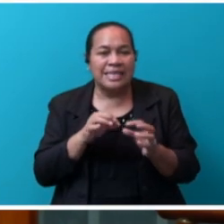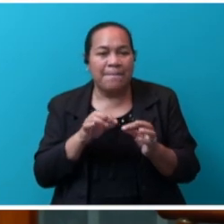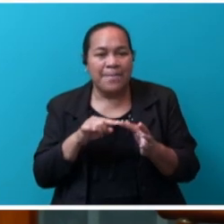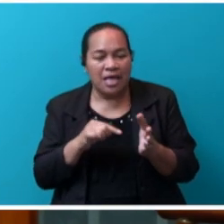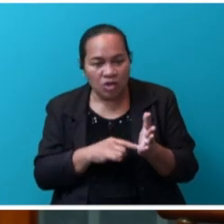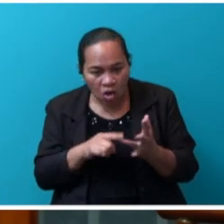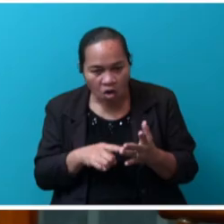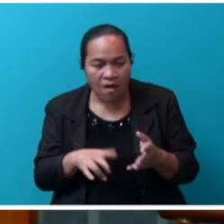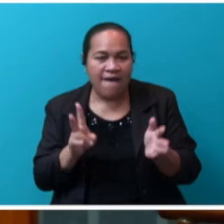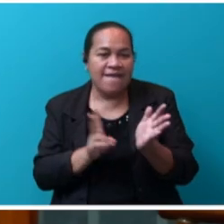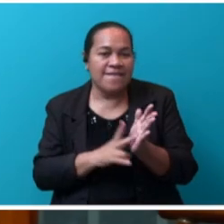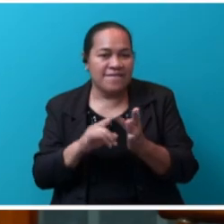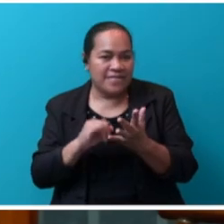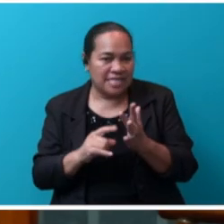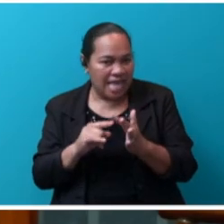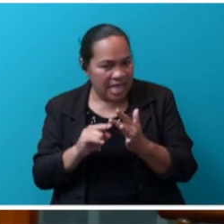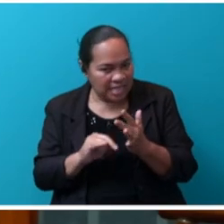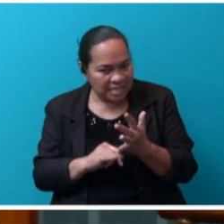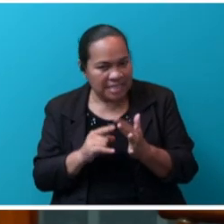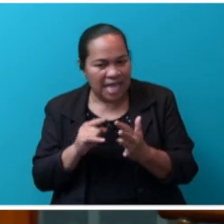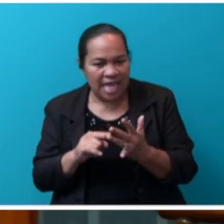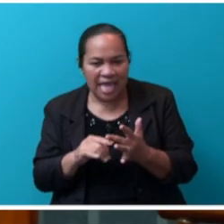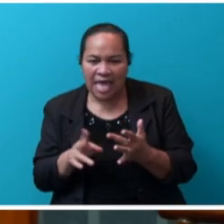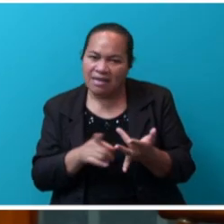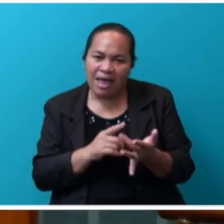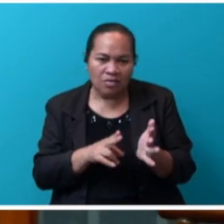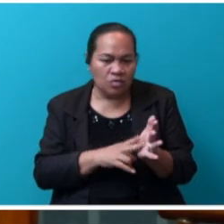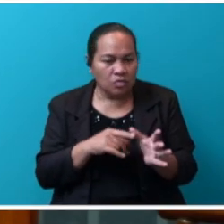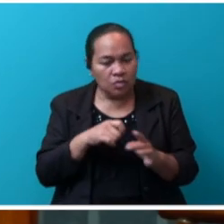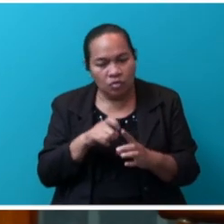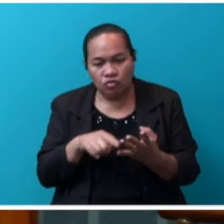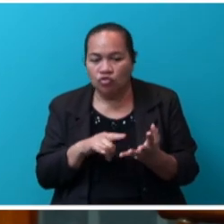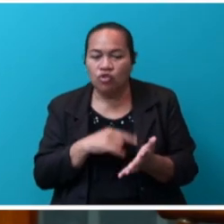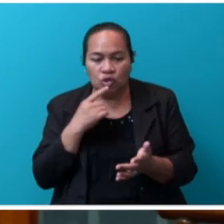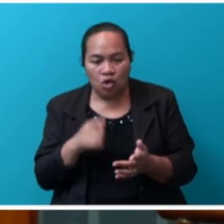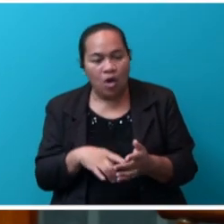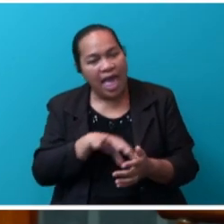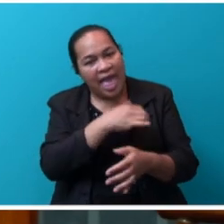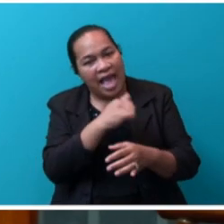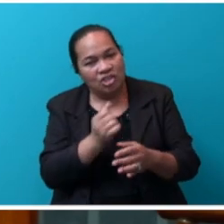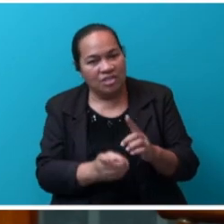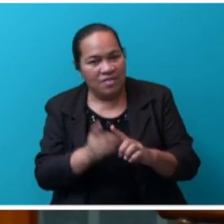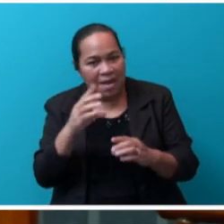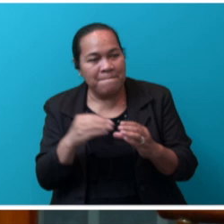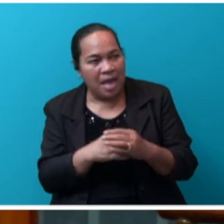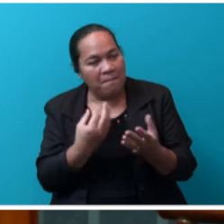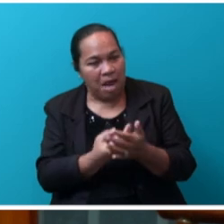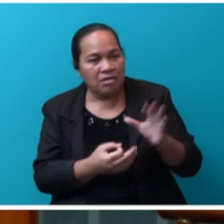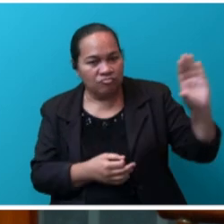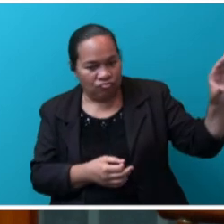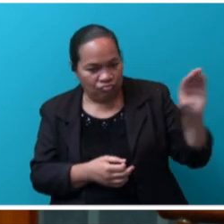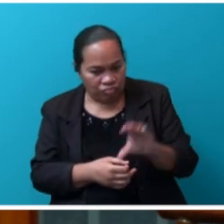through the Fiji Critical Bridges Resilience Project funded by the Asian Development Bank. These 4 bridges